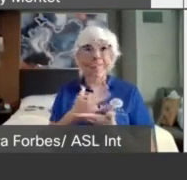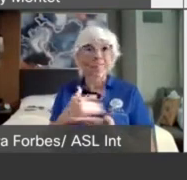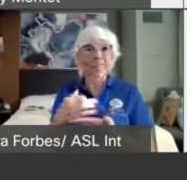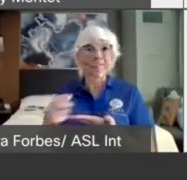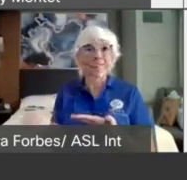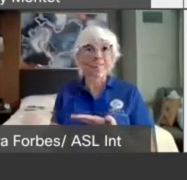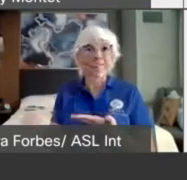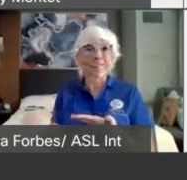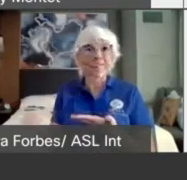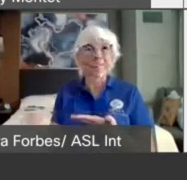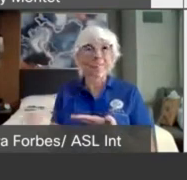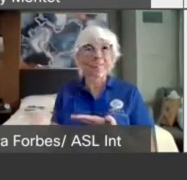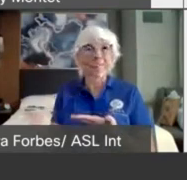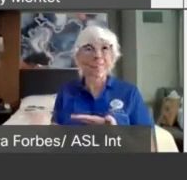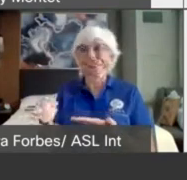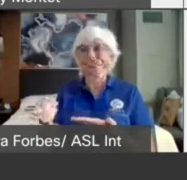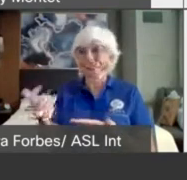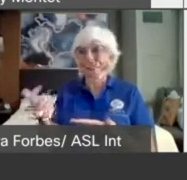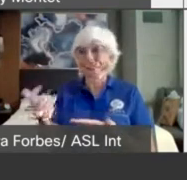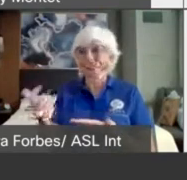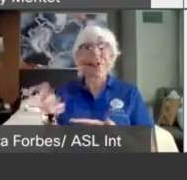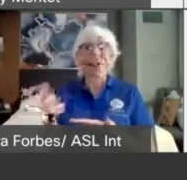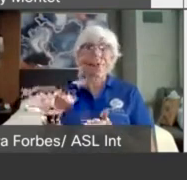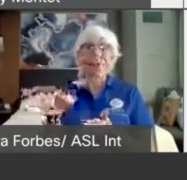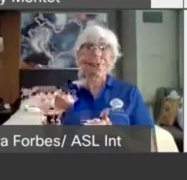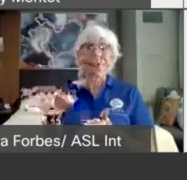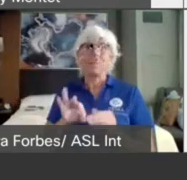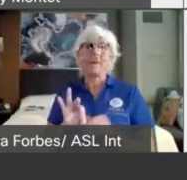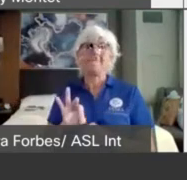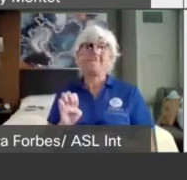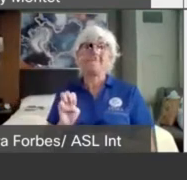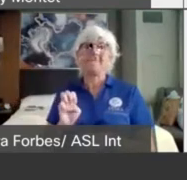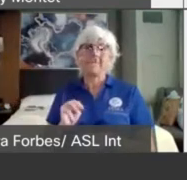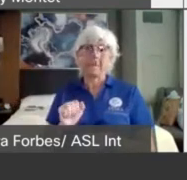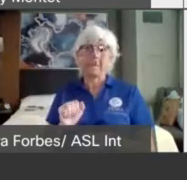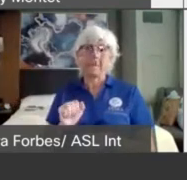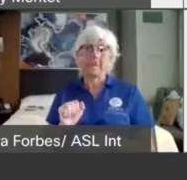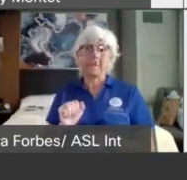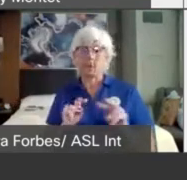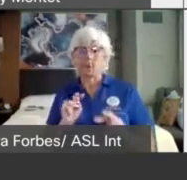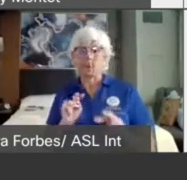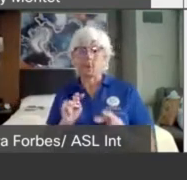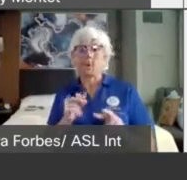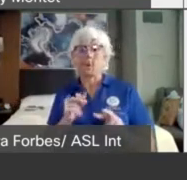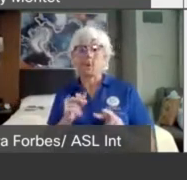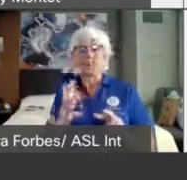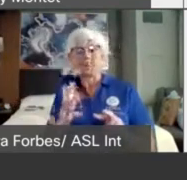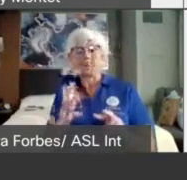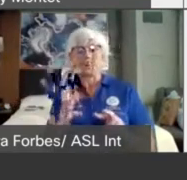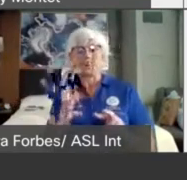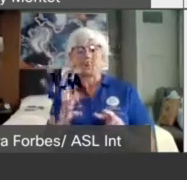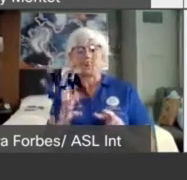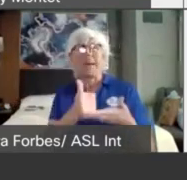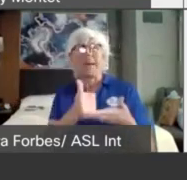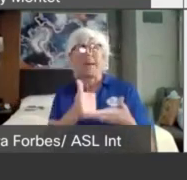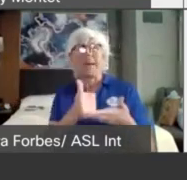then that's when FEMA can review to provide assistance beyond what the insurance company is able to do if it's needed